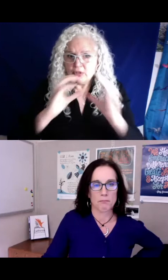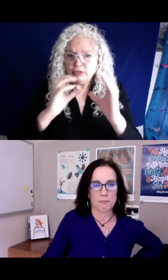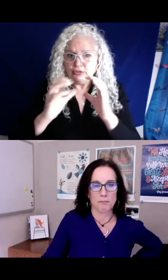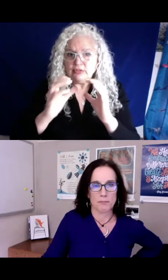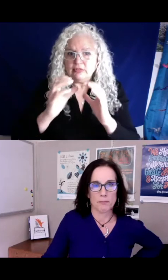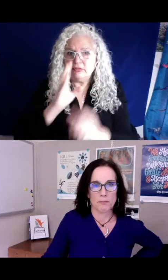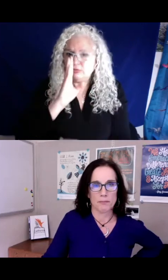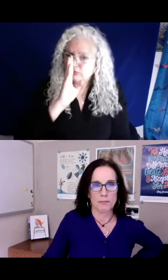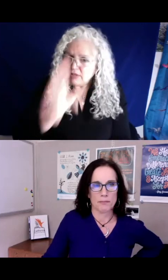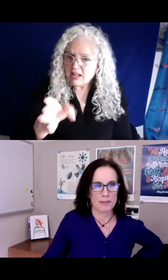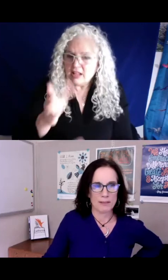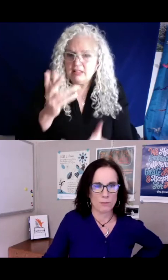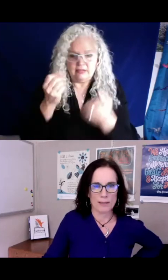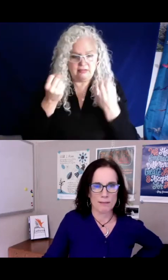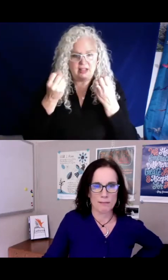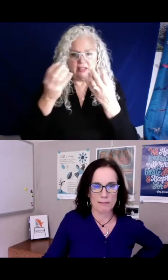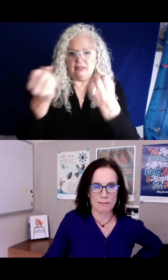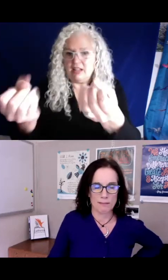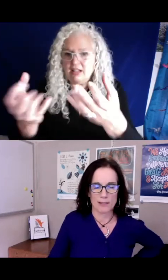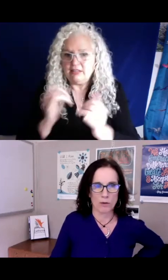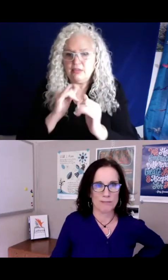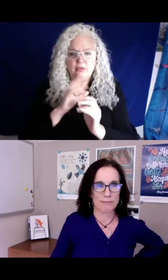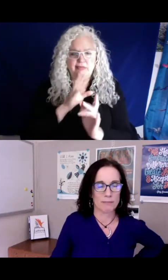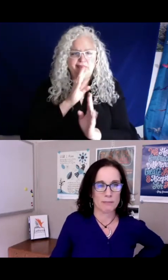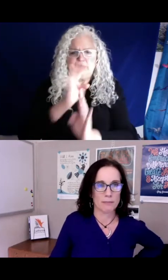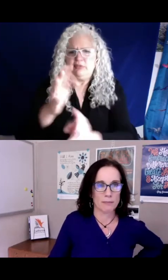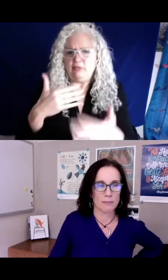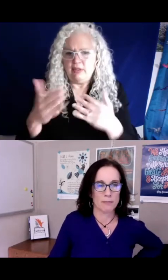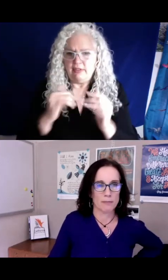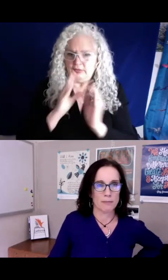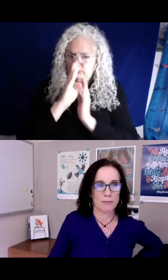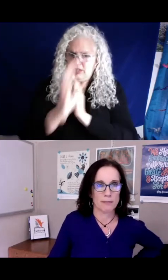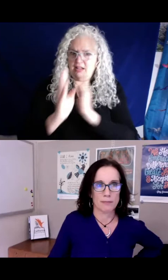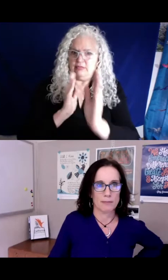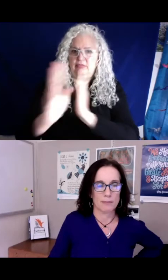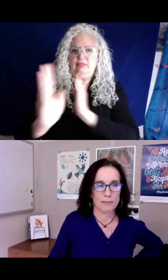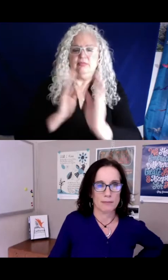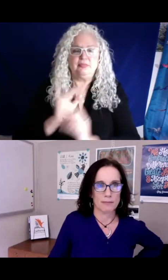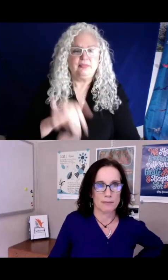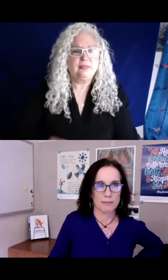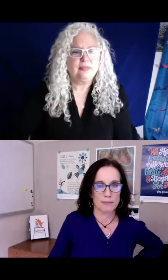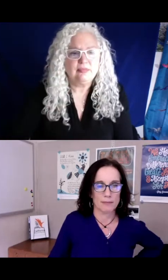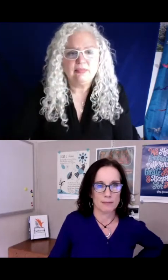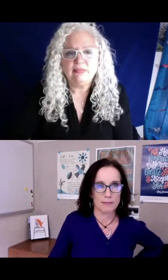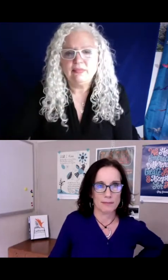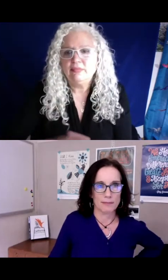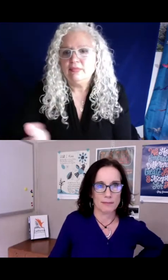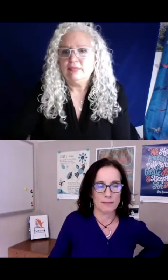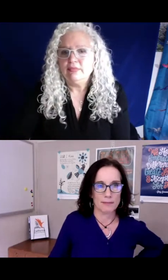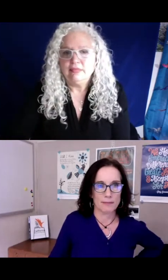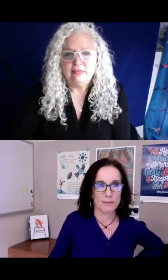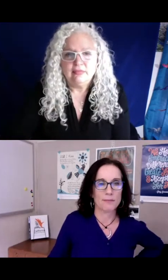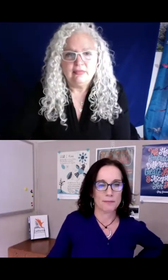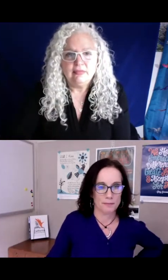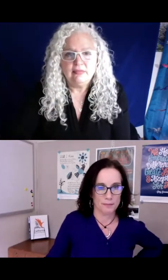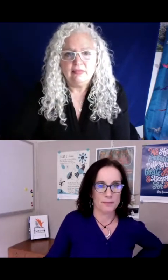the placement, whatever placement, we want to make sure that there is direct communication, sign to sign, voice to